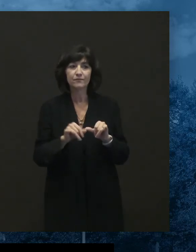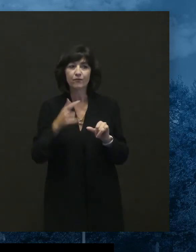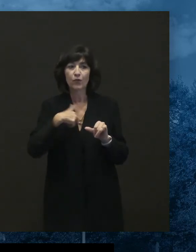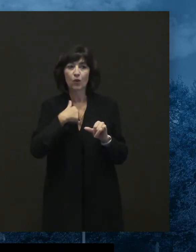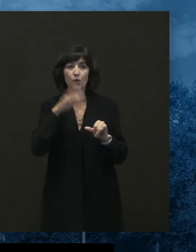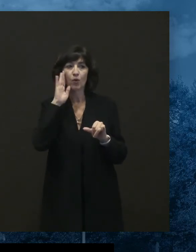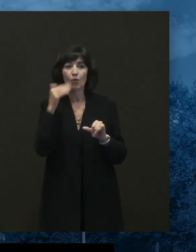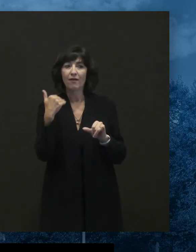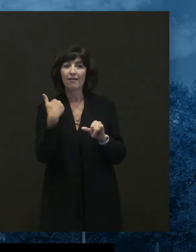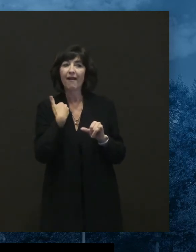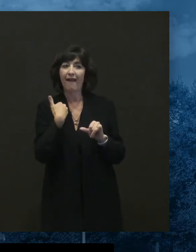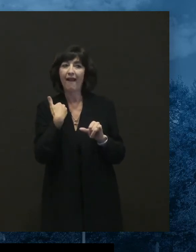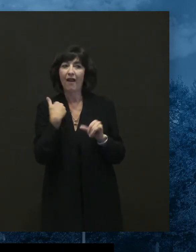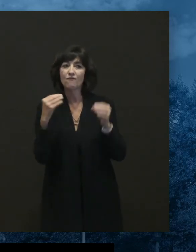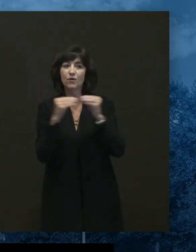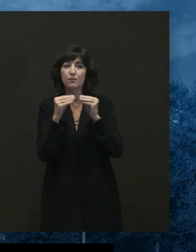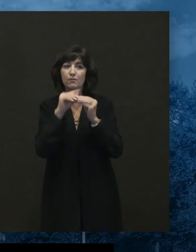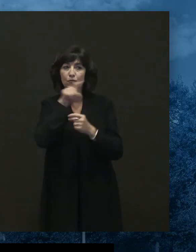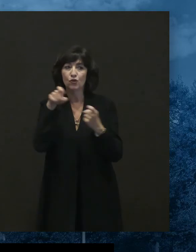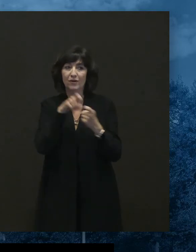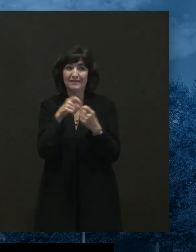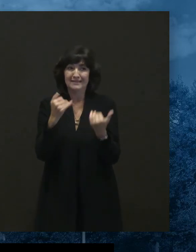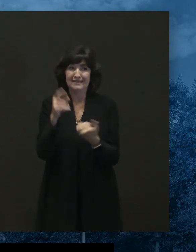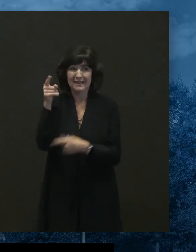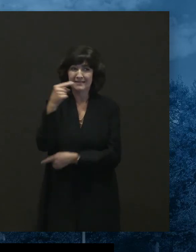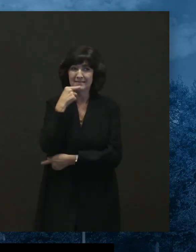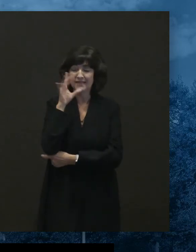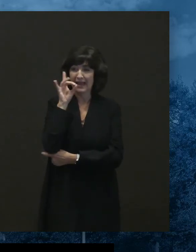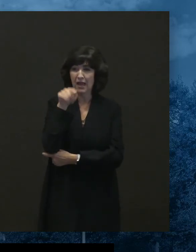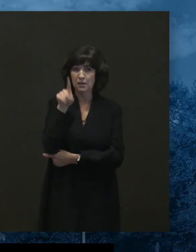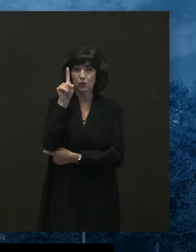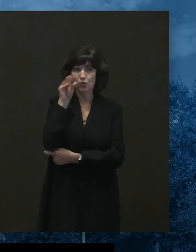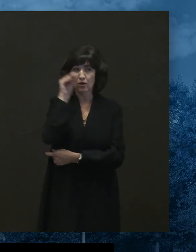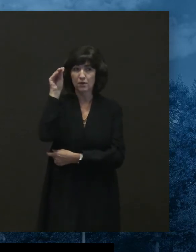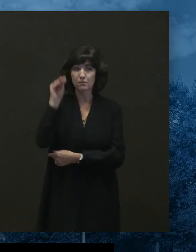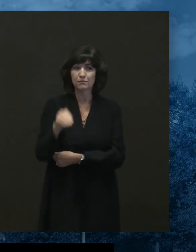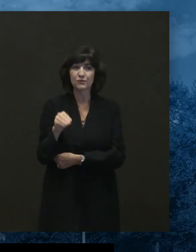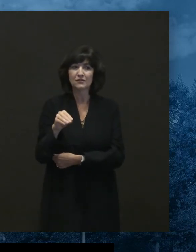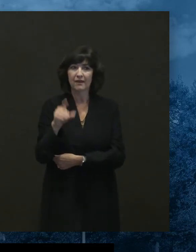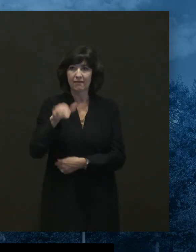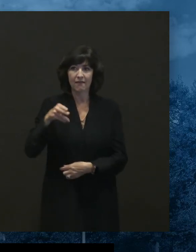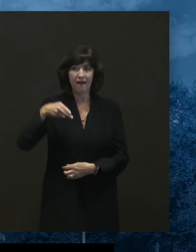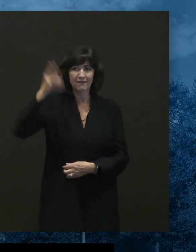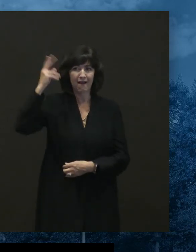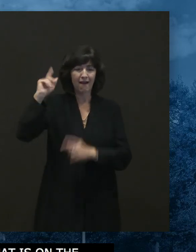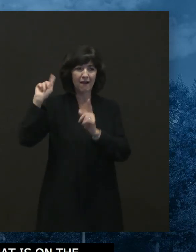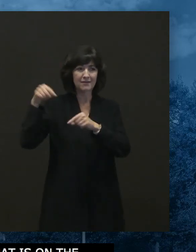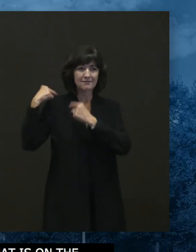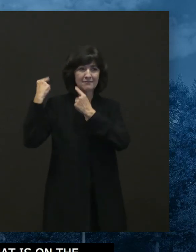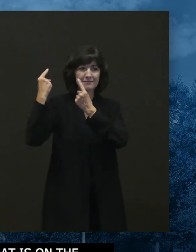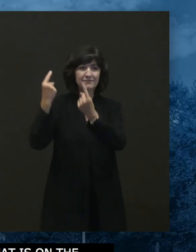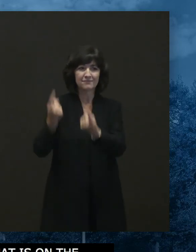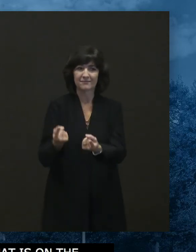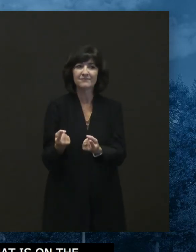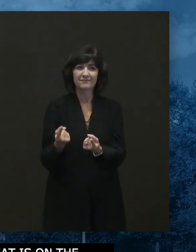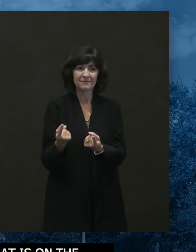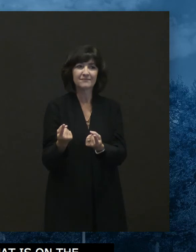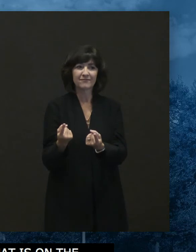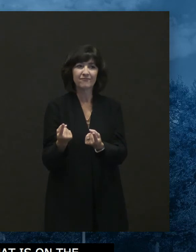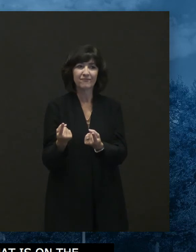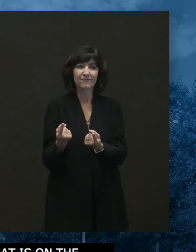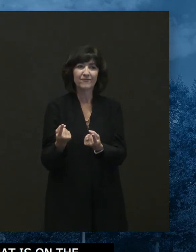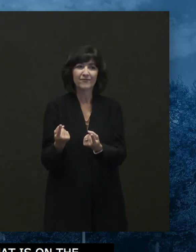was on the website today is around 8.1% last I checked. That's the highest it's been in months,